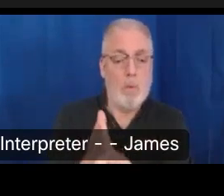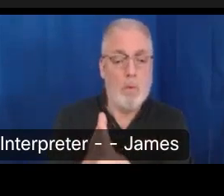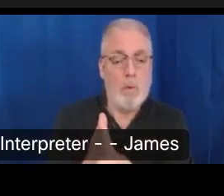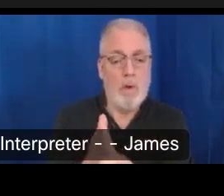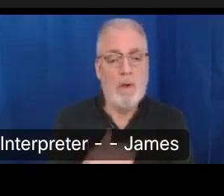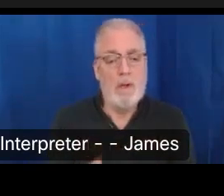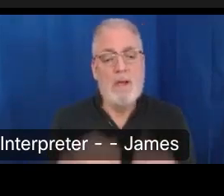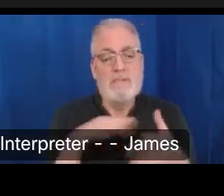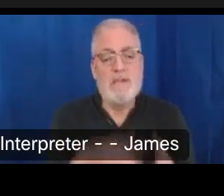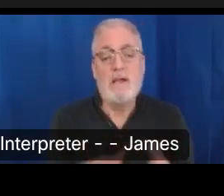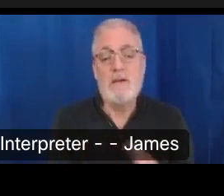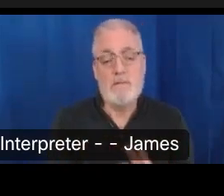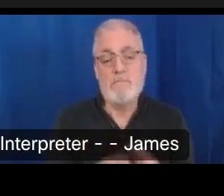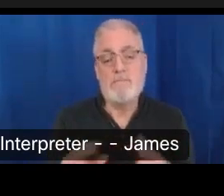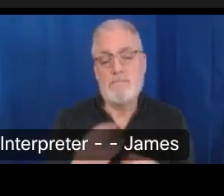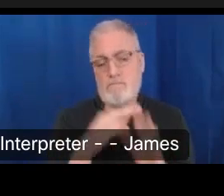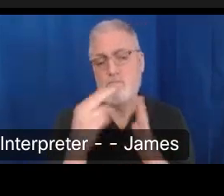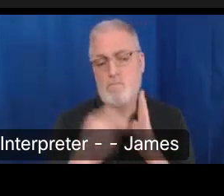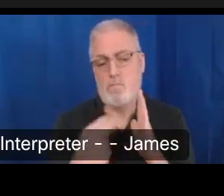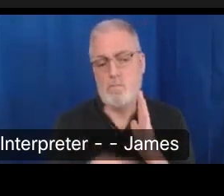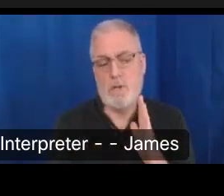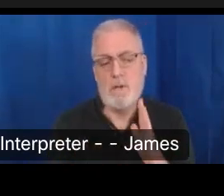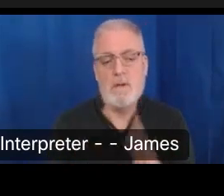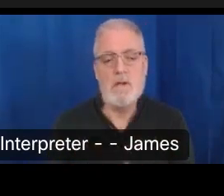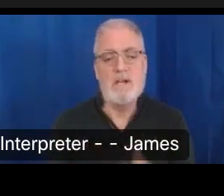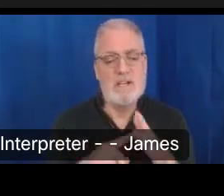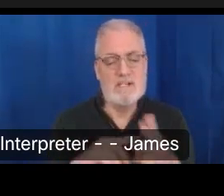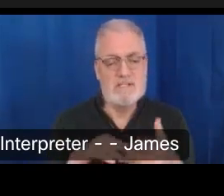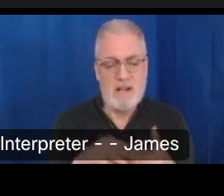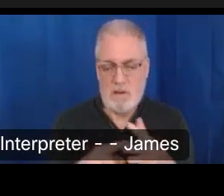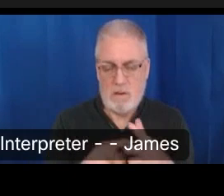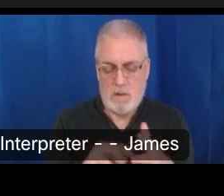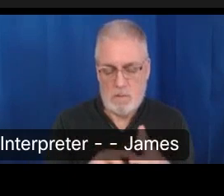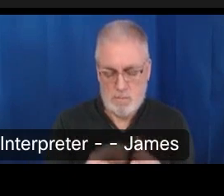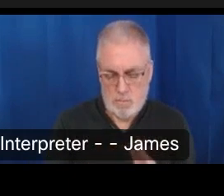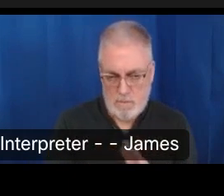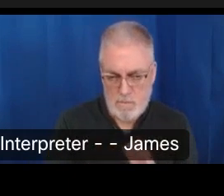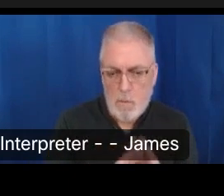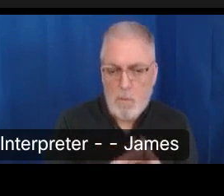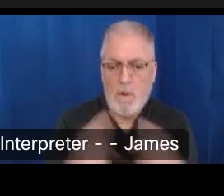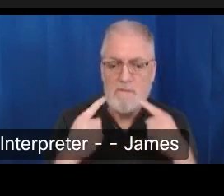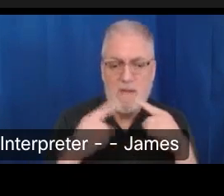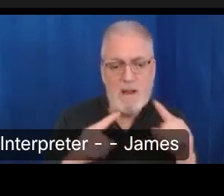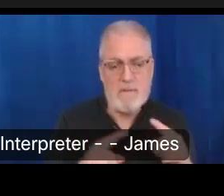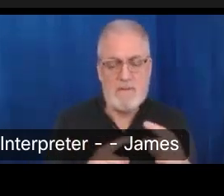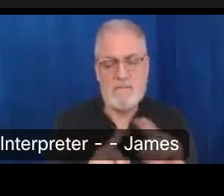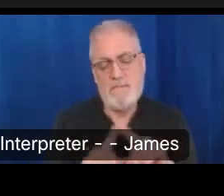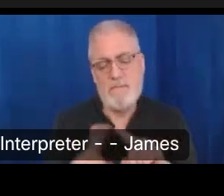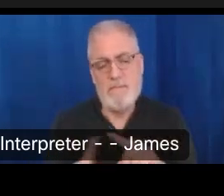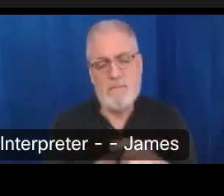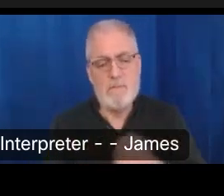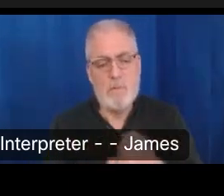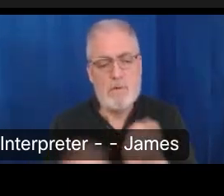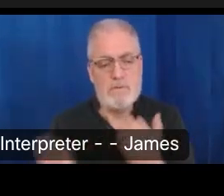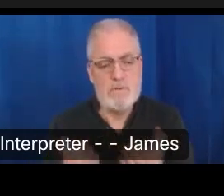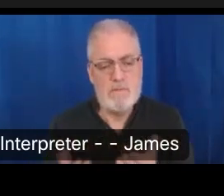1. The second is identify legislative and regulatory activity needed to improve supports and services. So certainly,